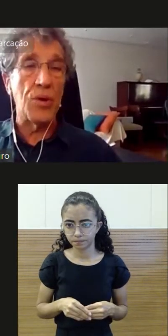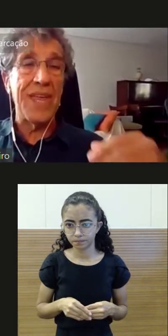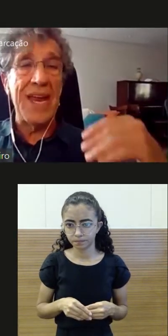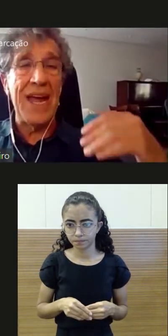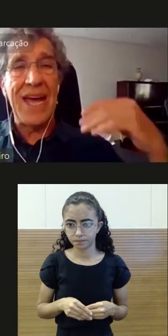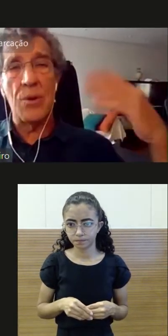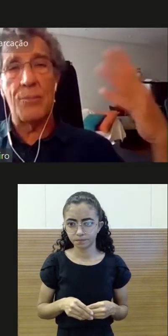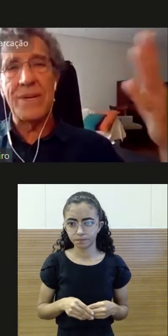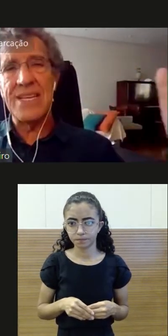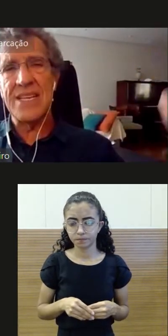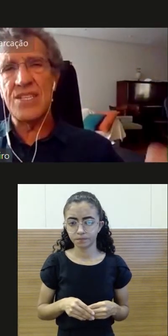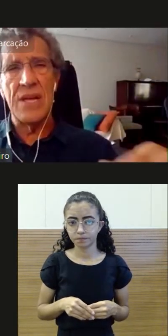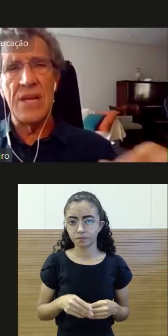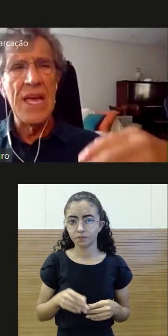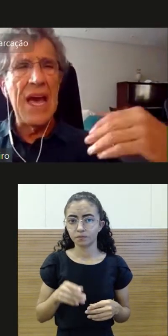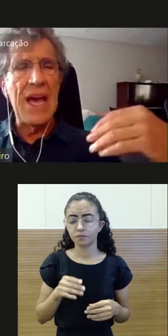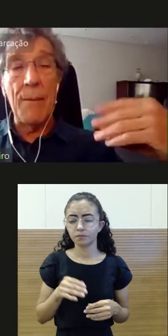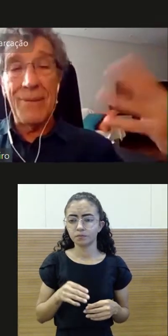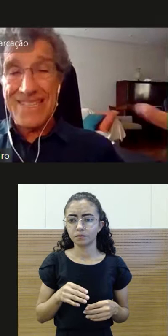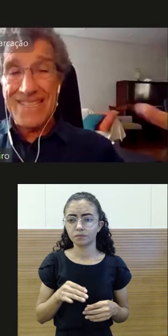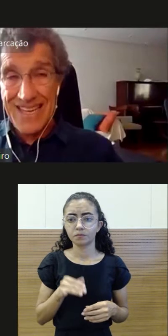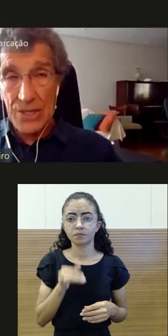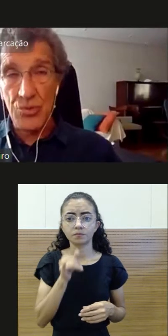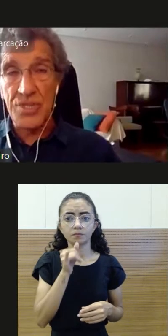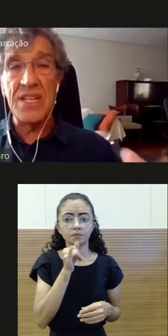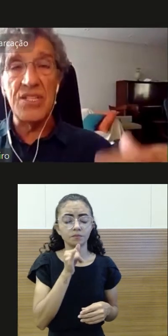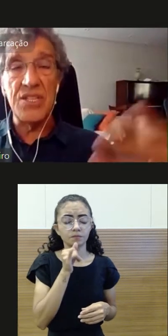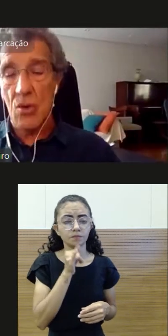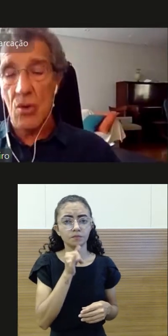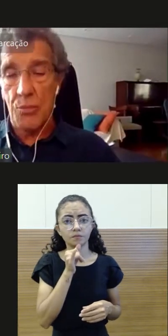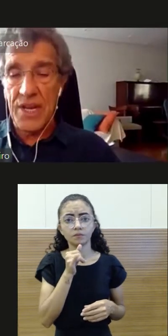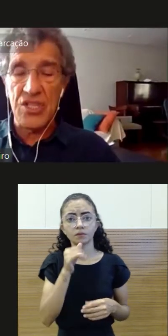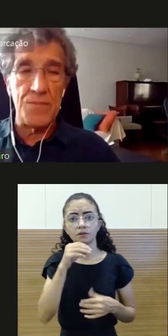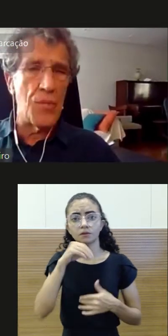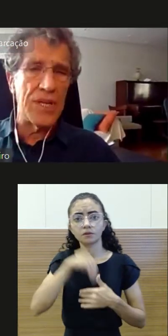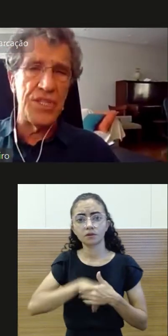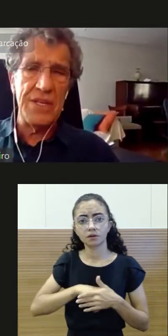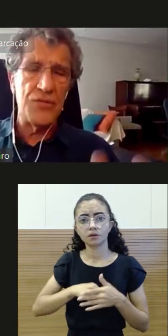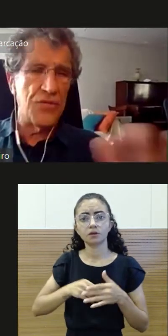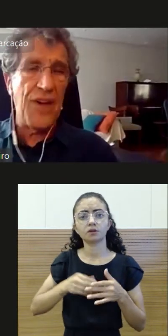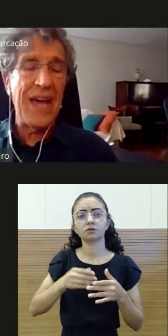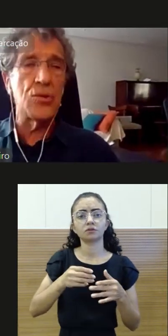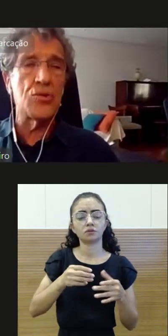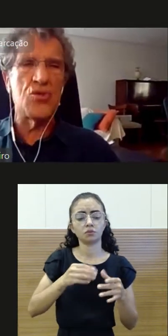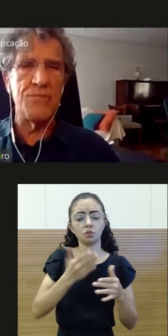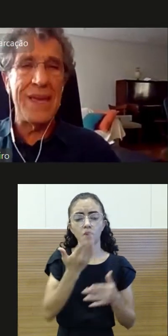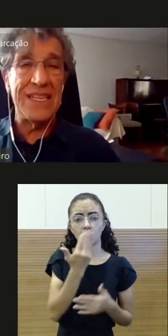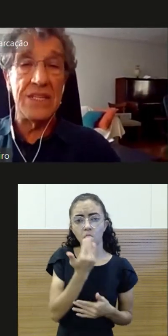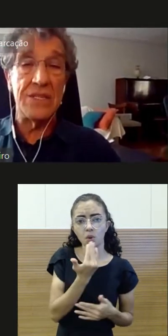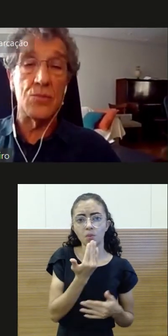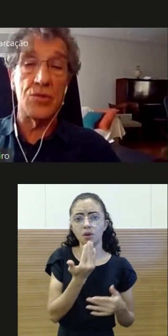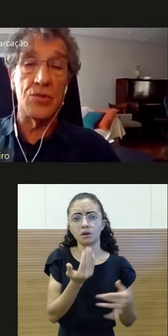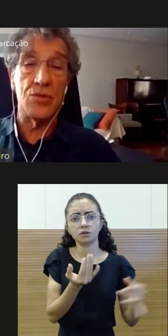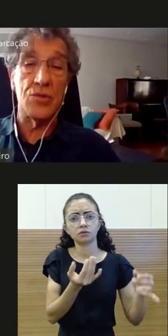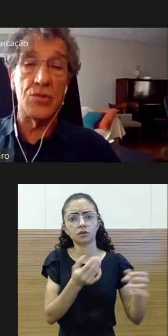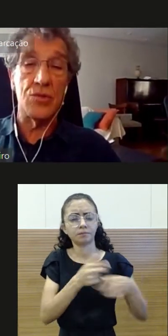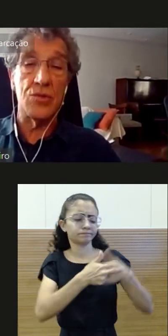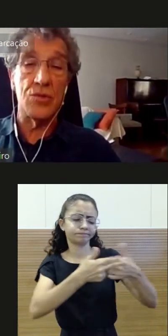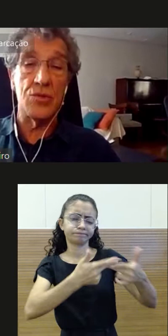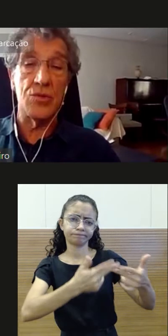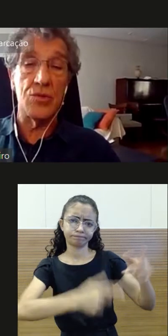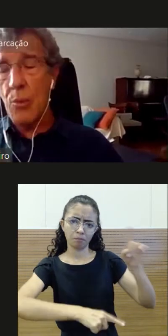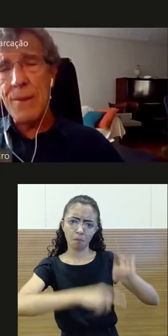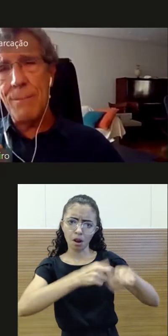satiety, the microbiome, change in the reduced presence of bioactive component, and